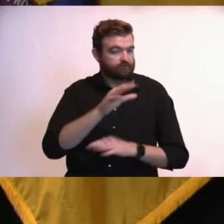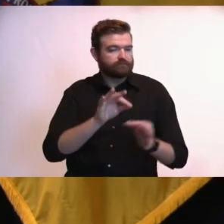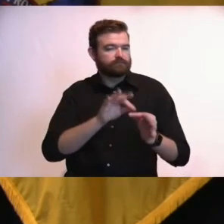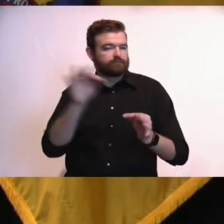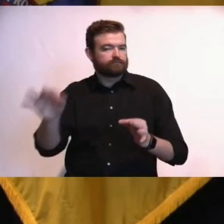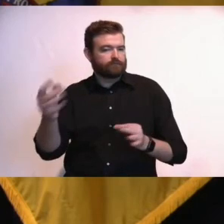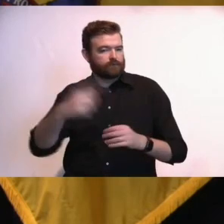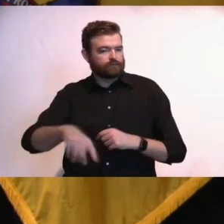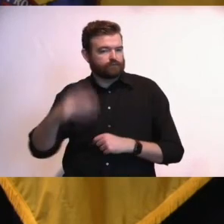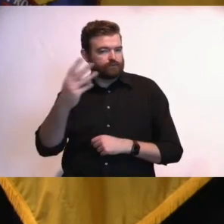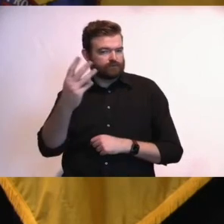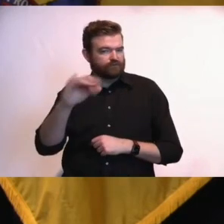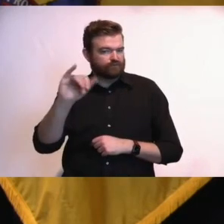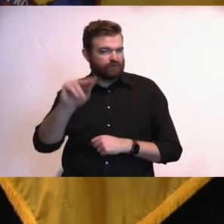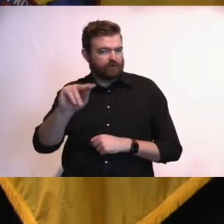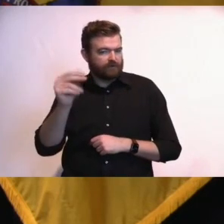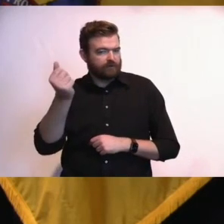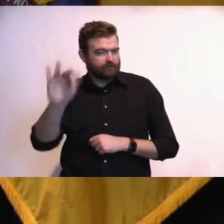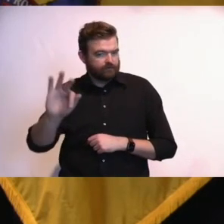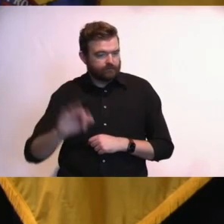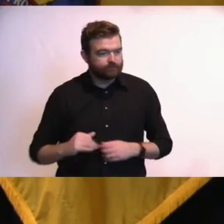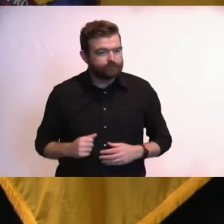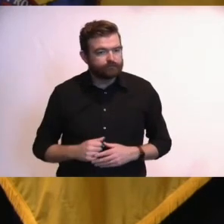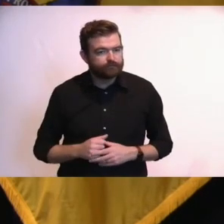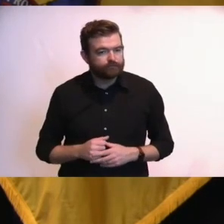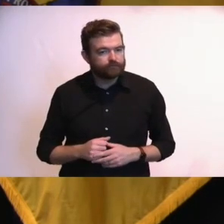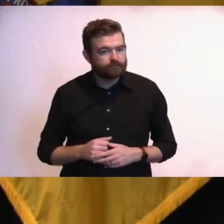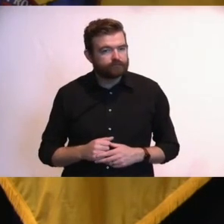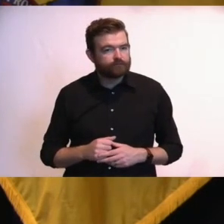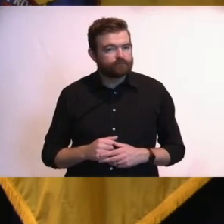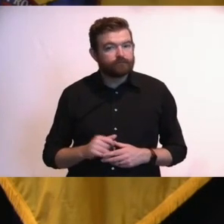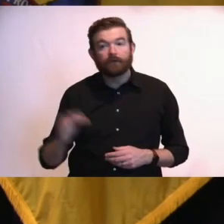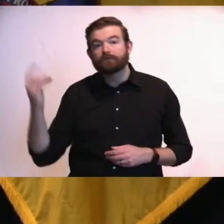January 19th, and obviously we'll get you between now and then if there's